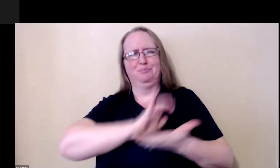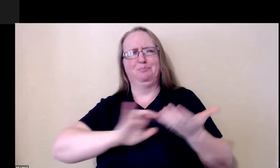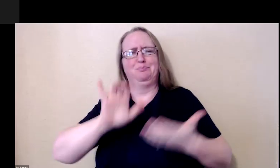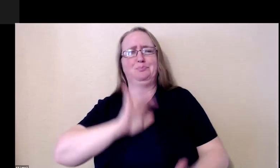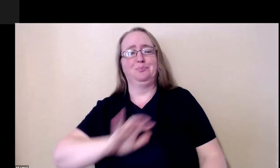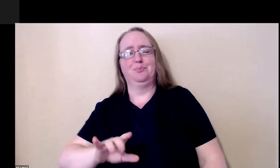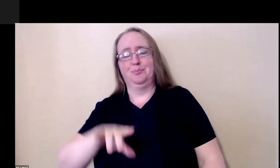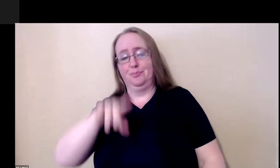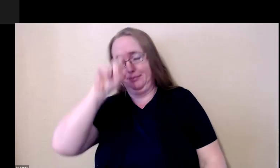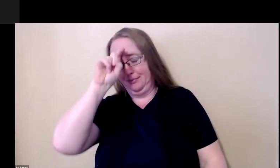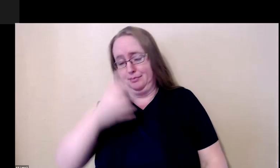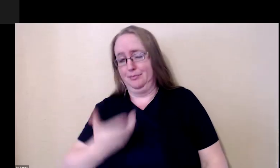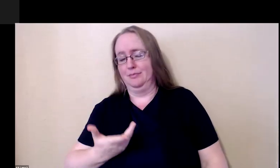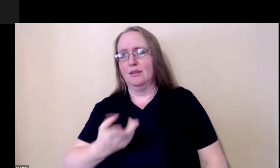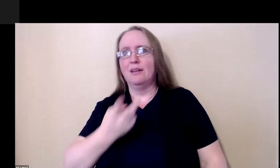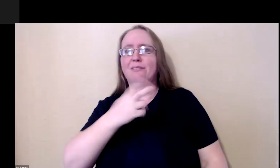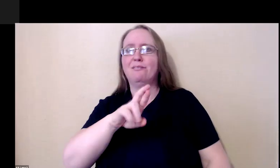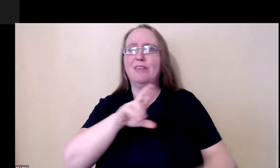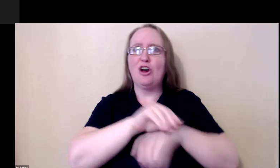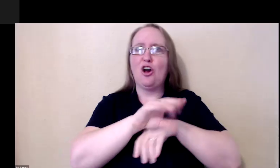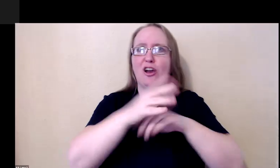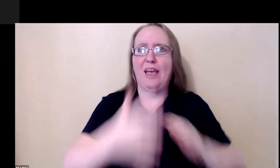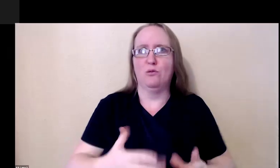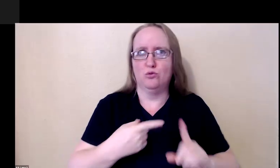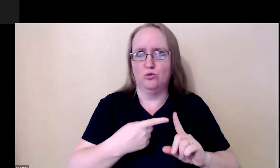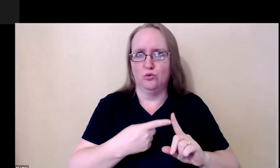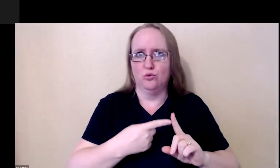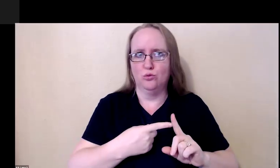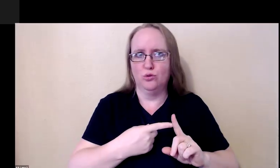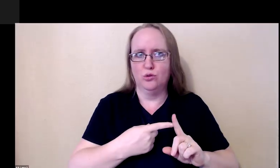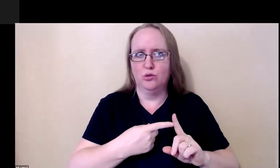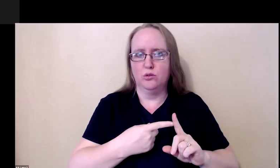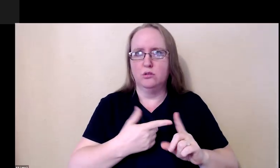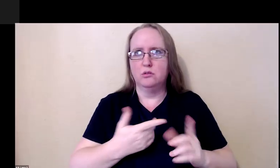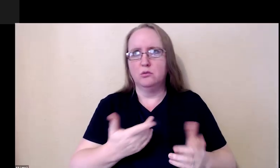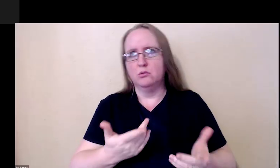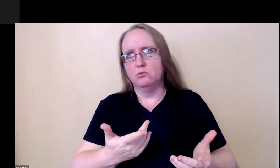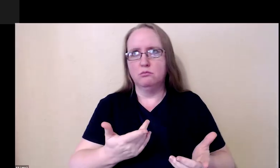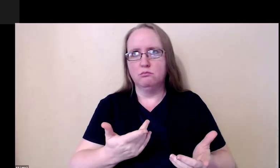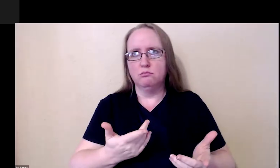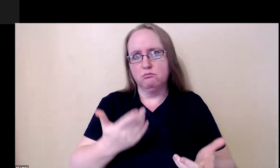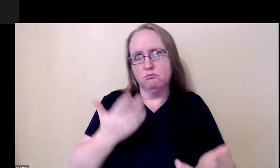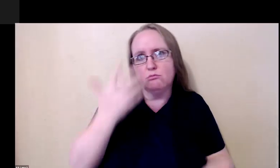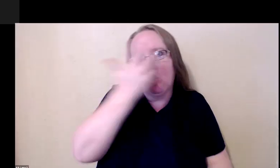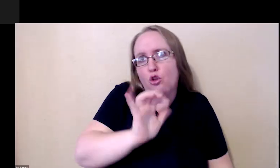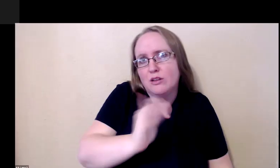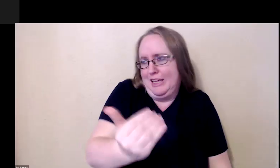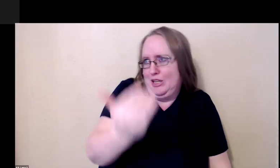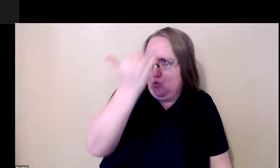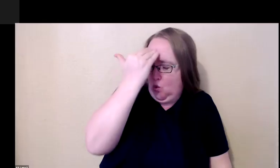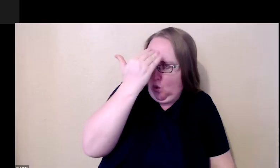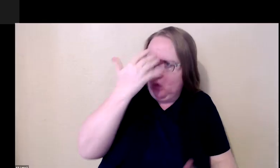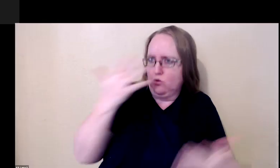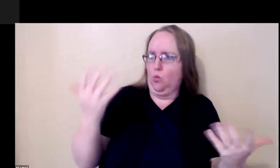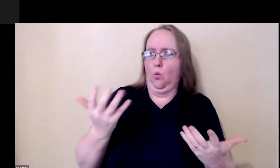that a VR counselor who supposedly looks like he knows what it's like